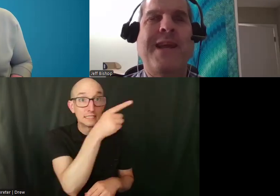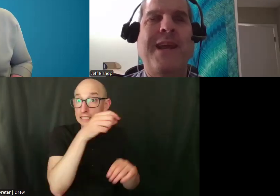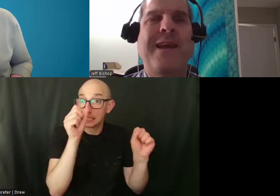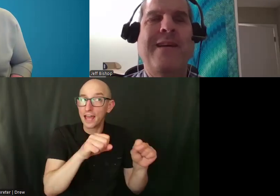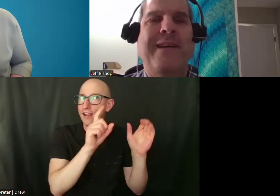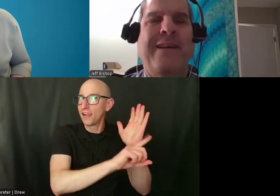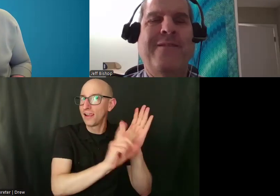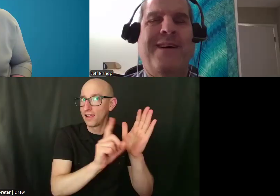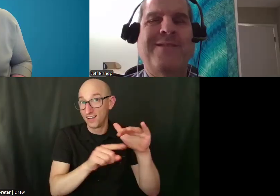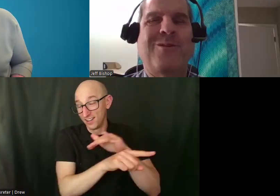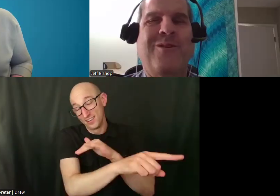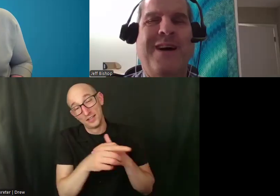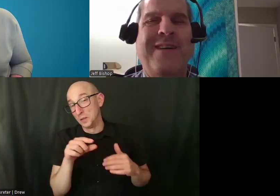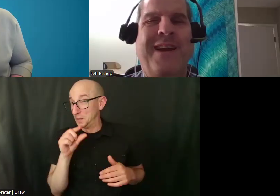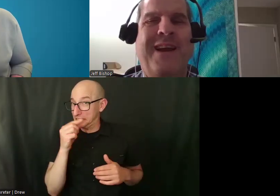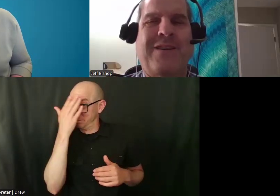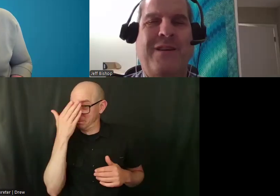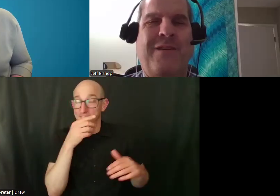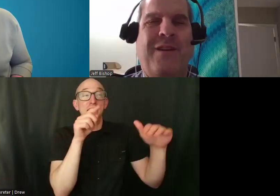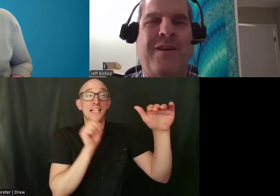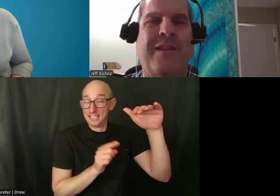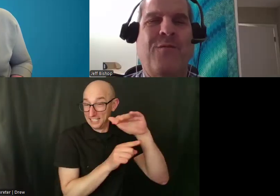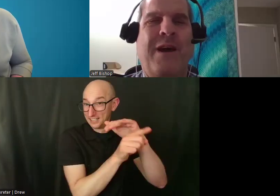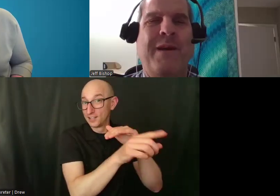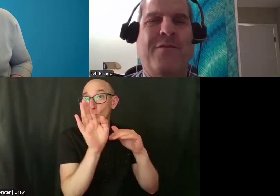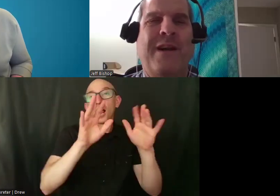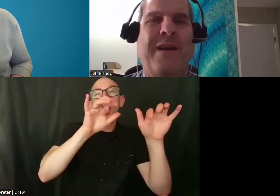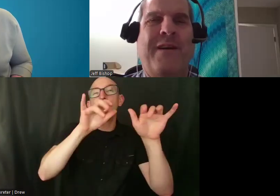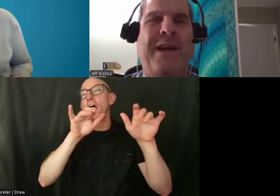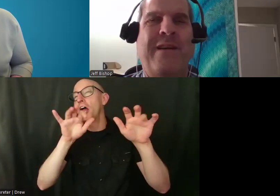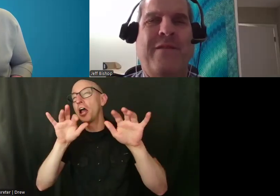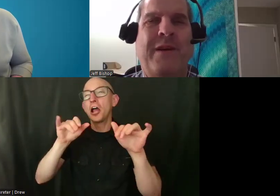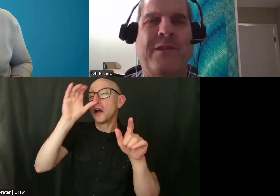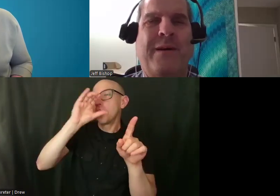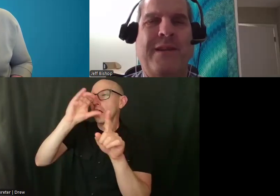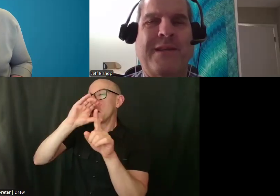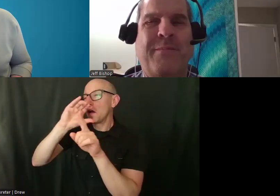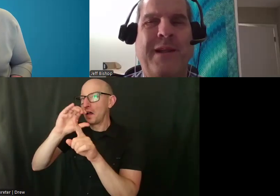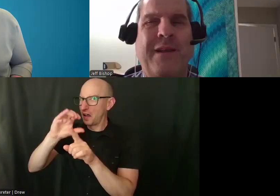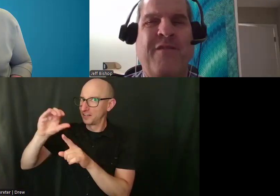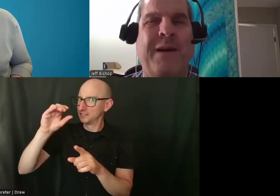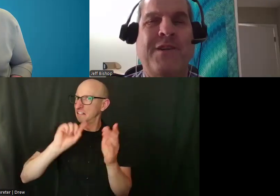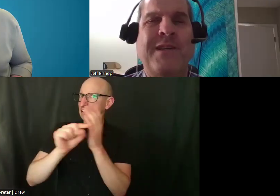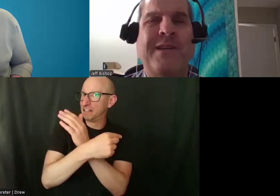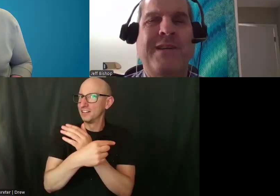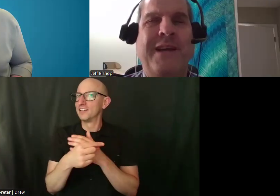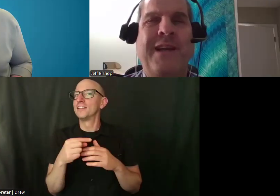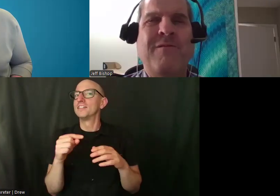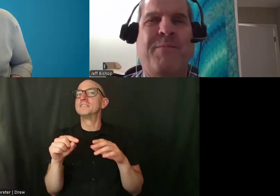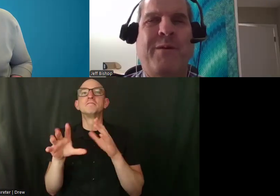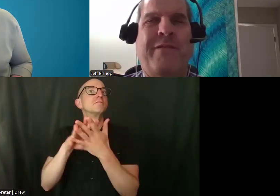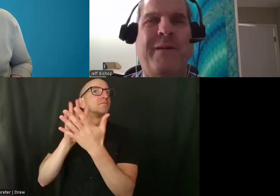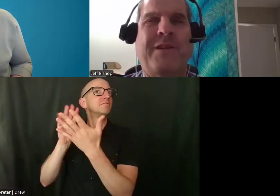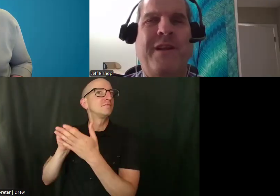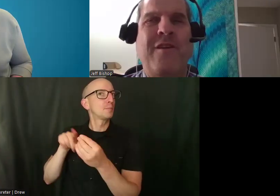of sneaky, it will also go out and actually look on the web and try to find out information about this company that you've mentioned. And